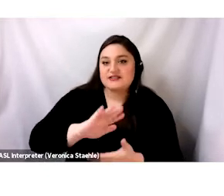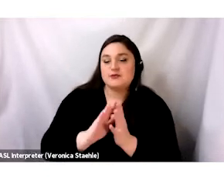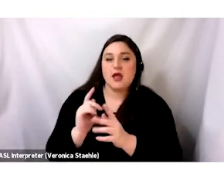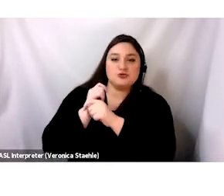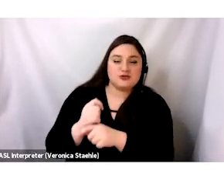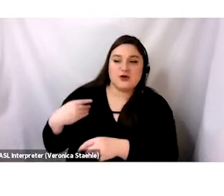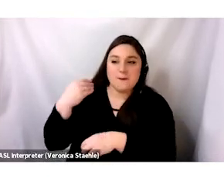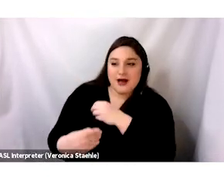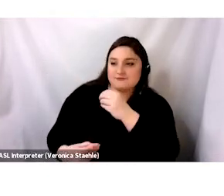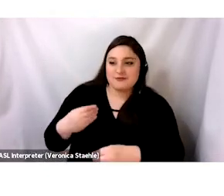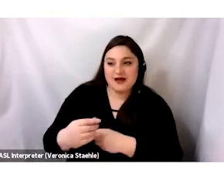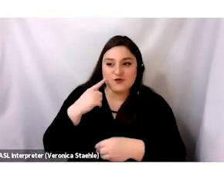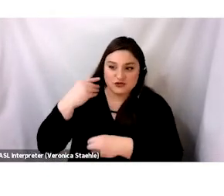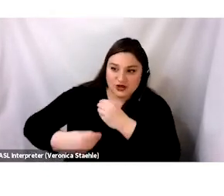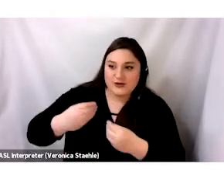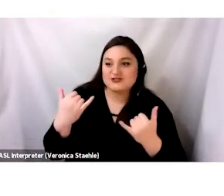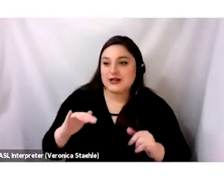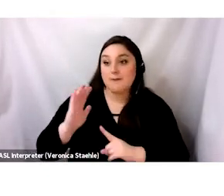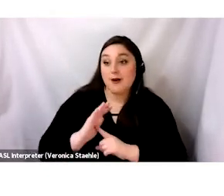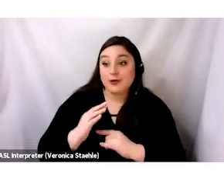and is still popular.